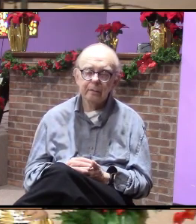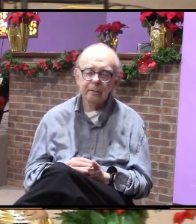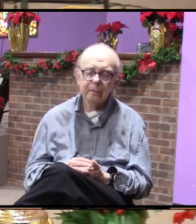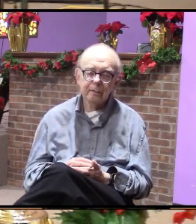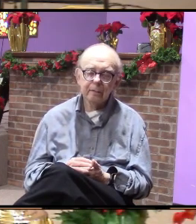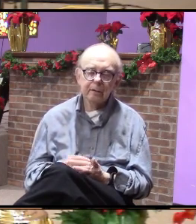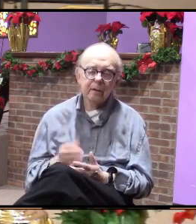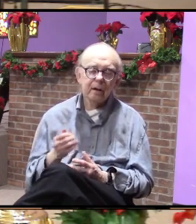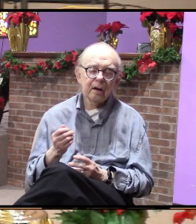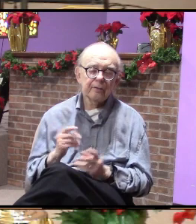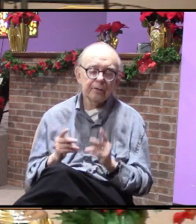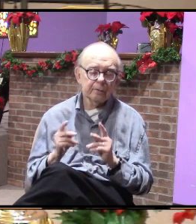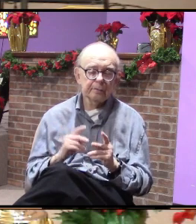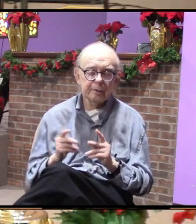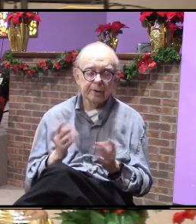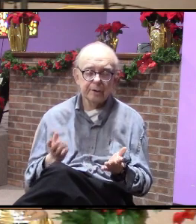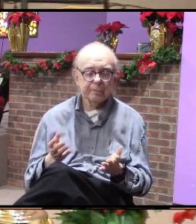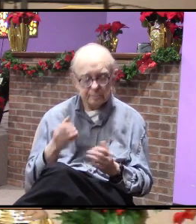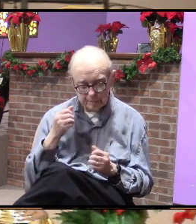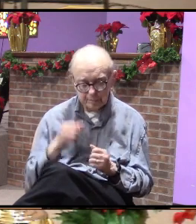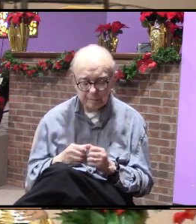They were reading some other stuff.